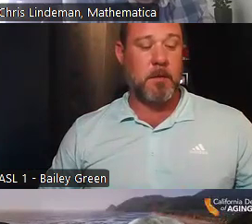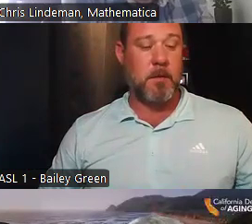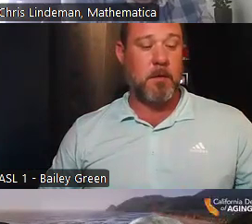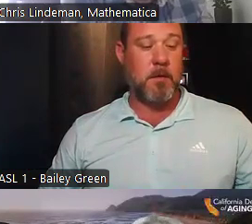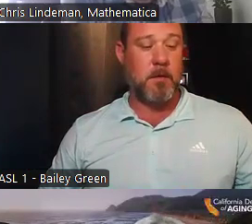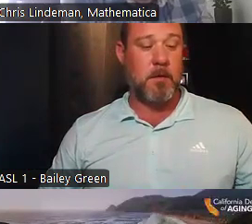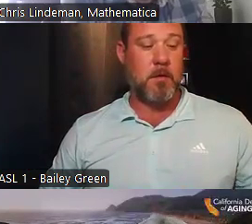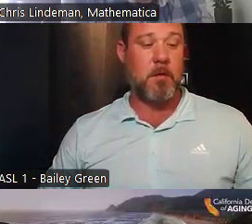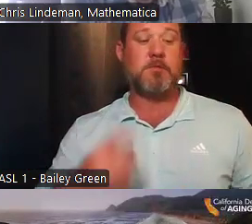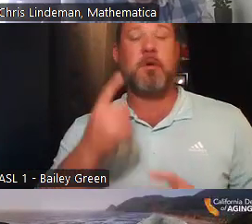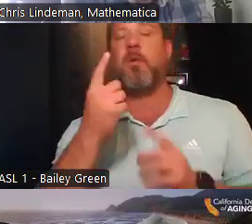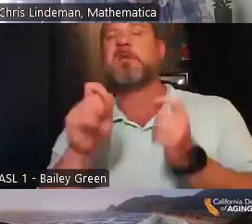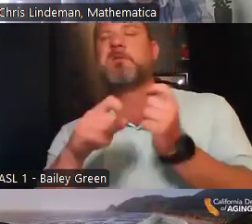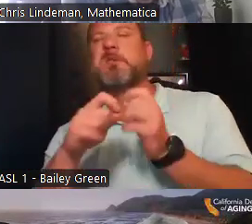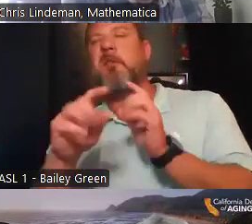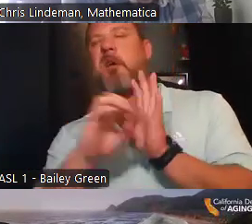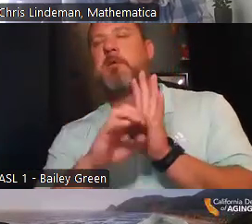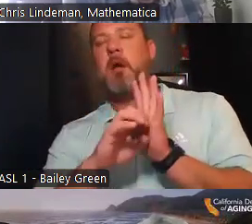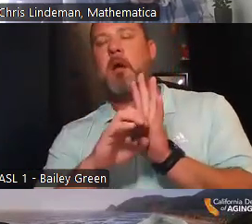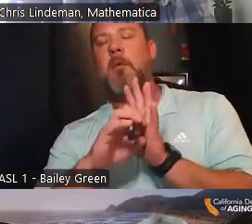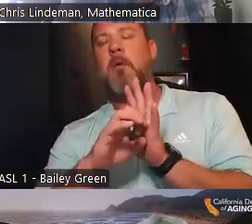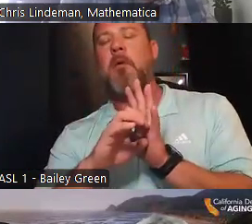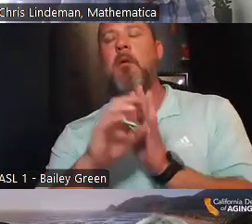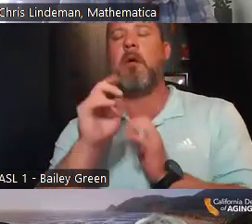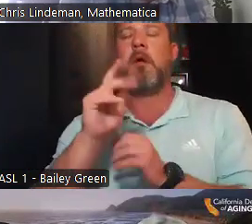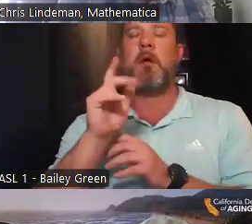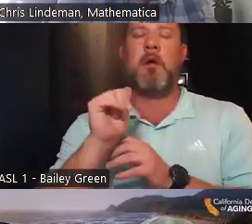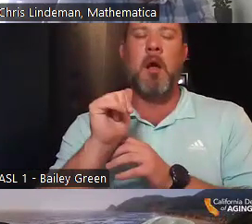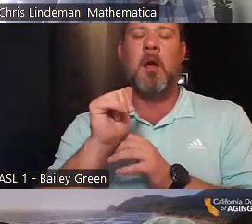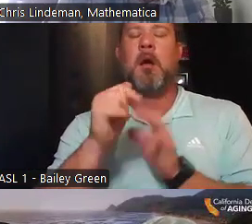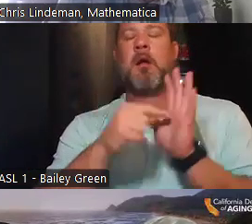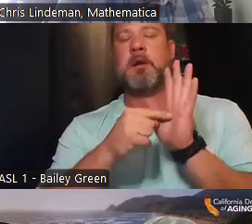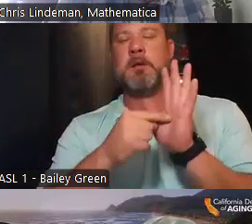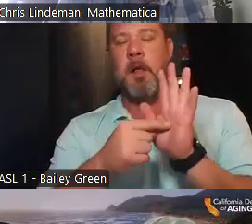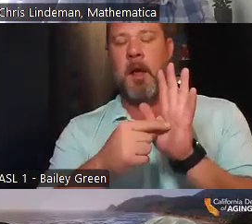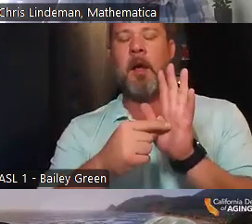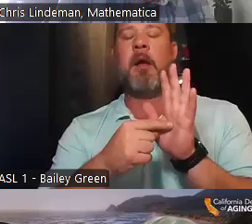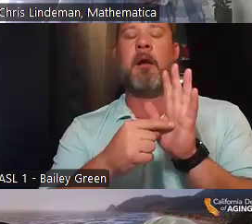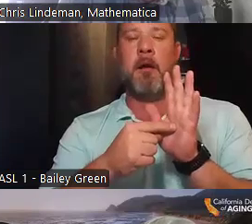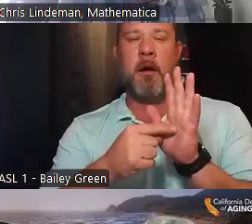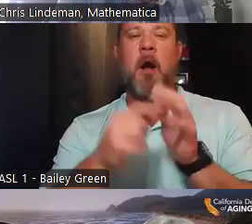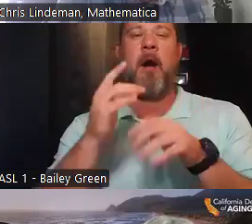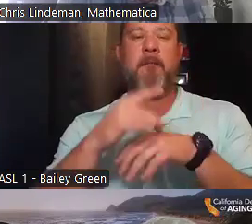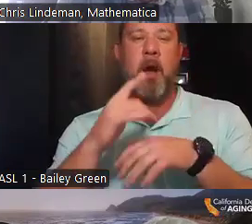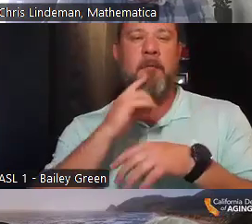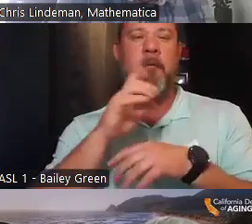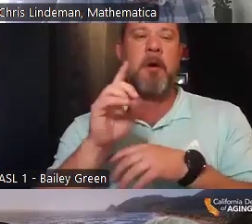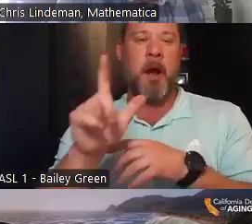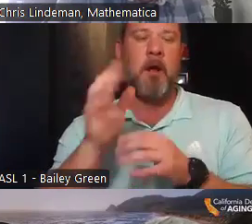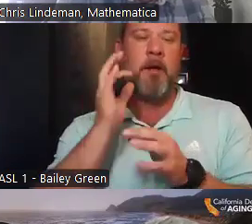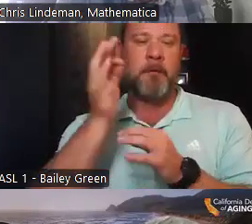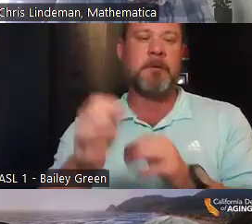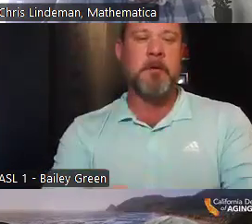I guess one specific example is that we plan to make the data that's displayed in these tables available for download in the